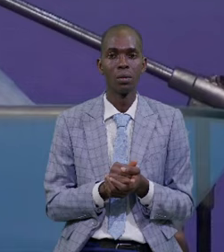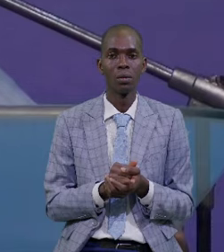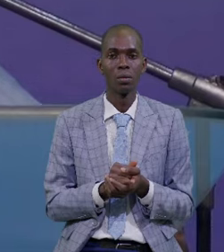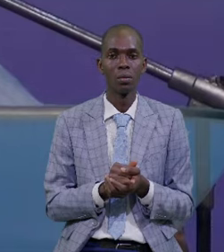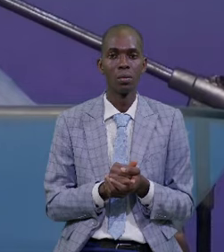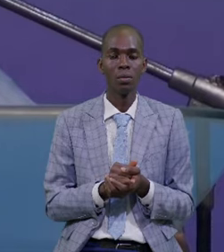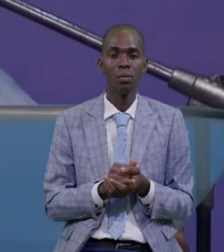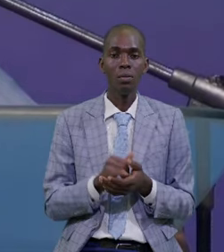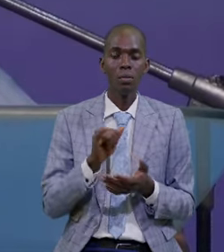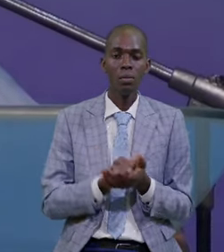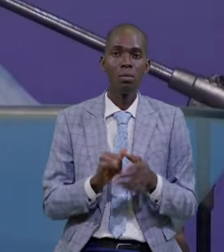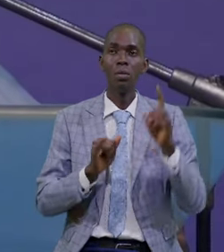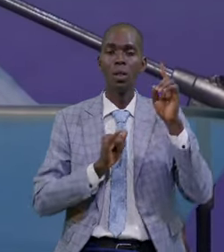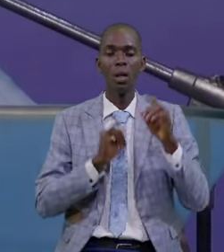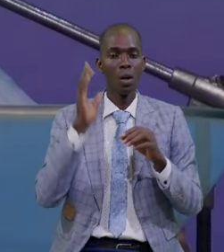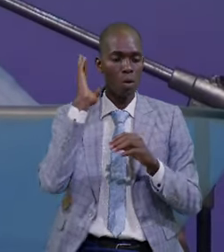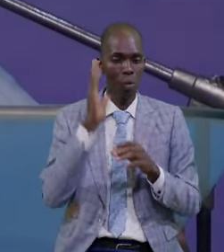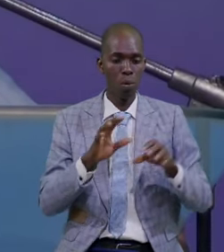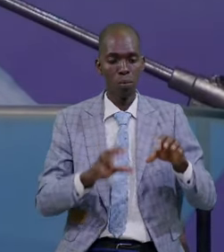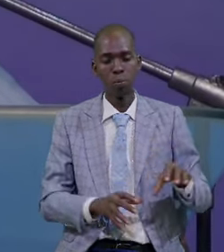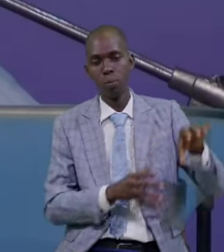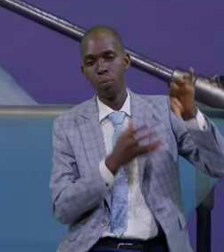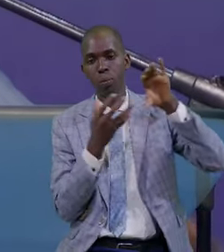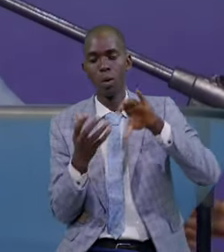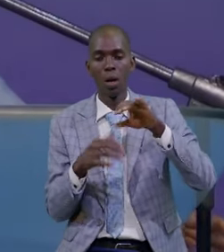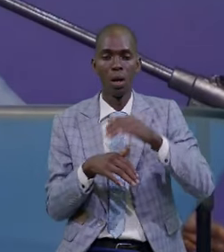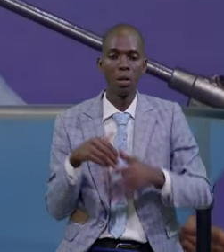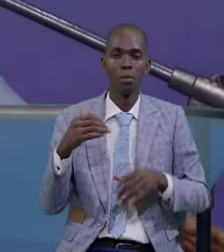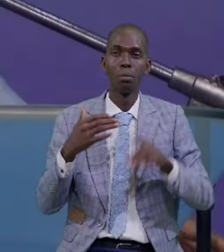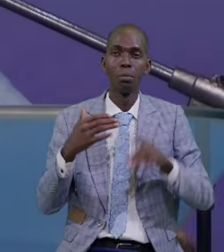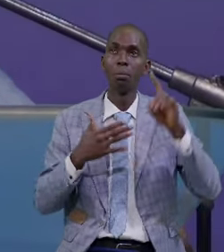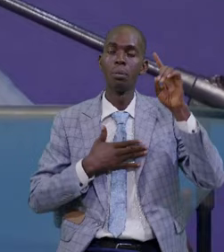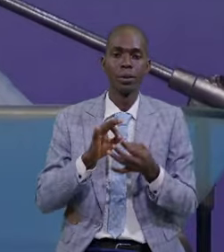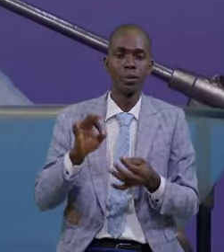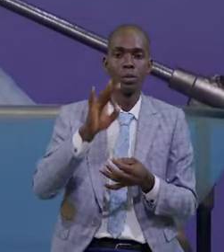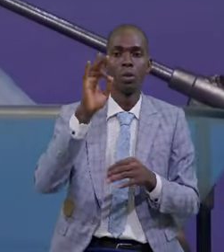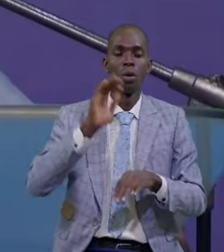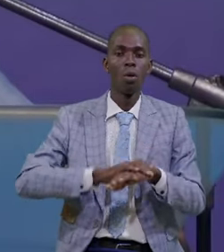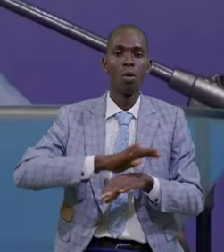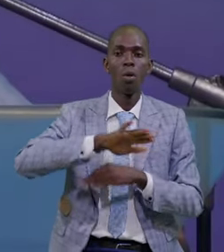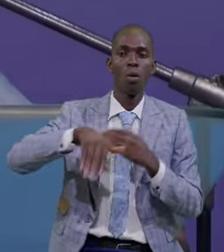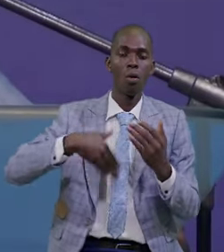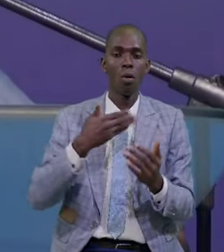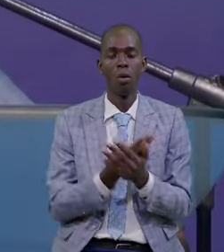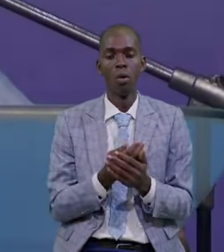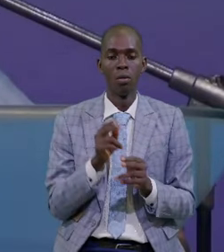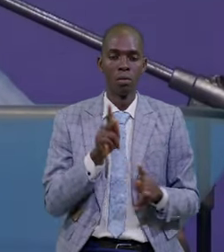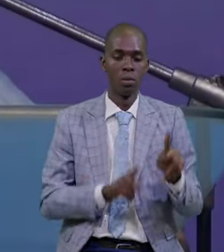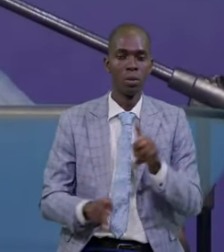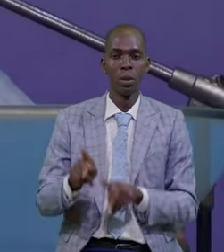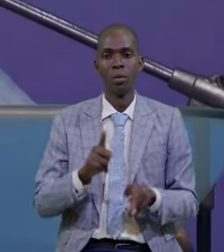that I will pour out my spirit upon all flesh.